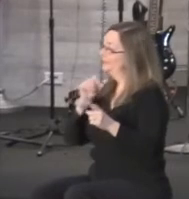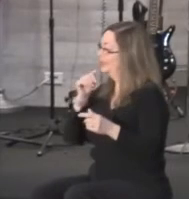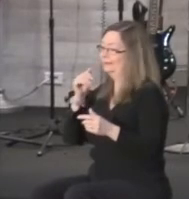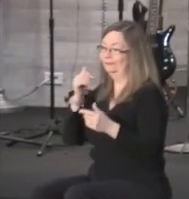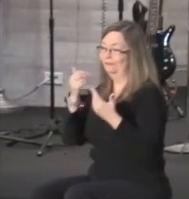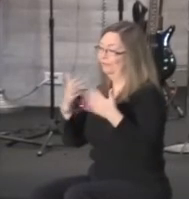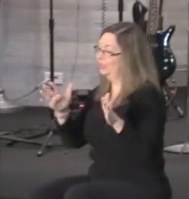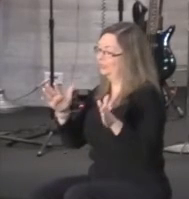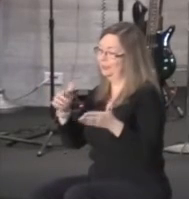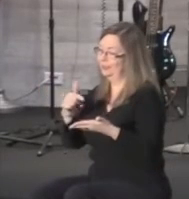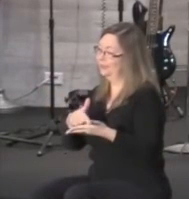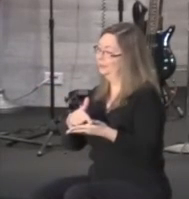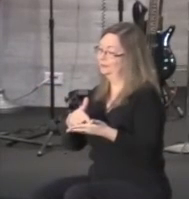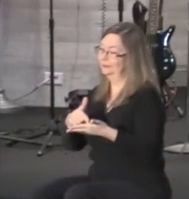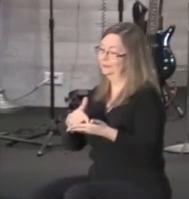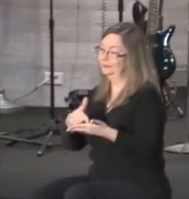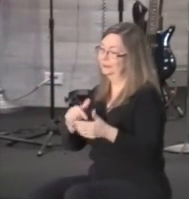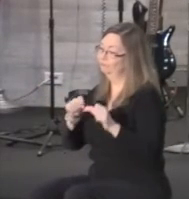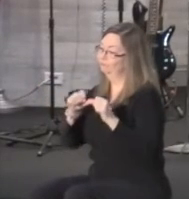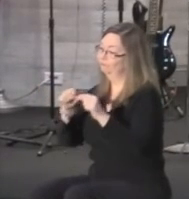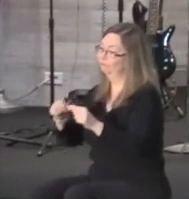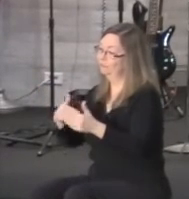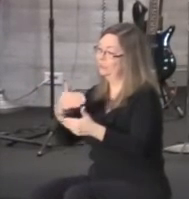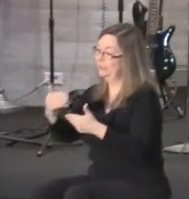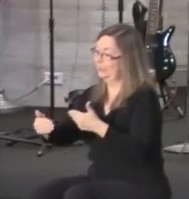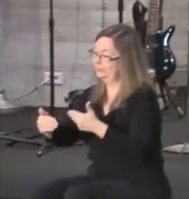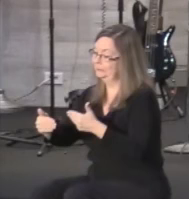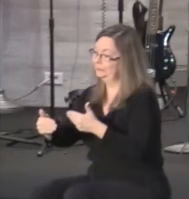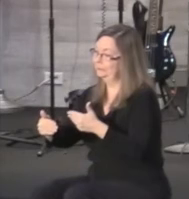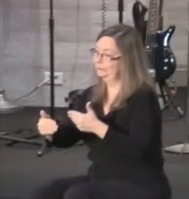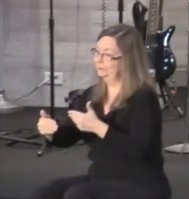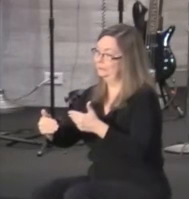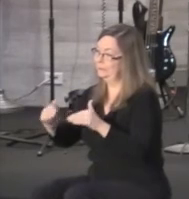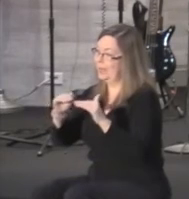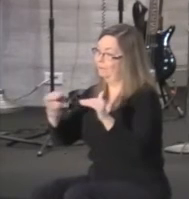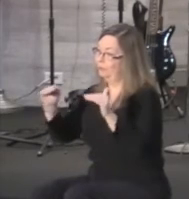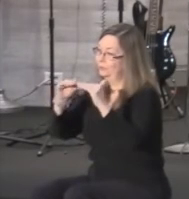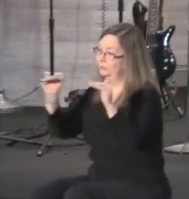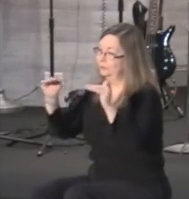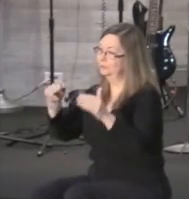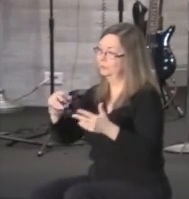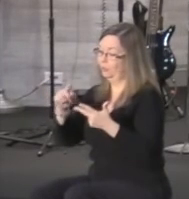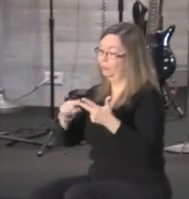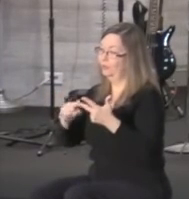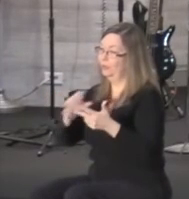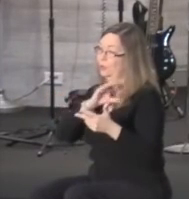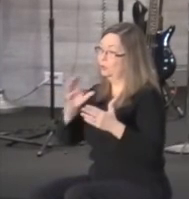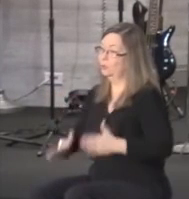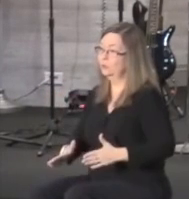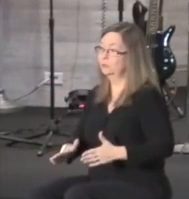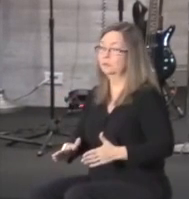cut the text off. He takes us to the next level. Point three is Christians are to become